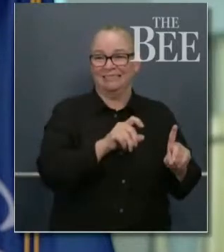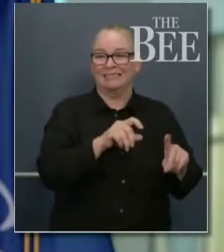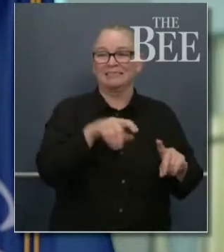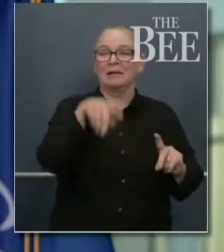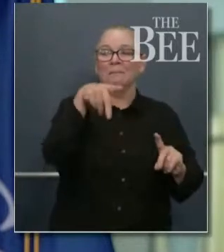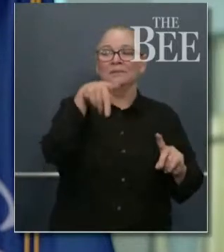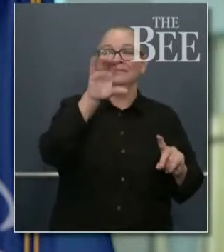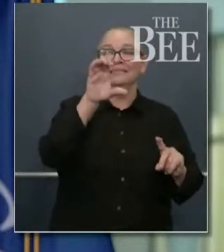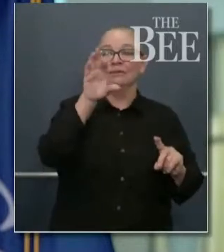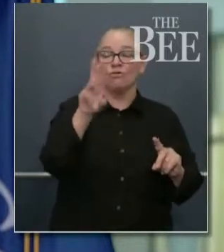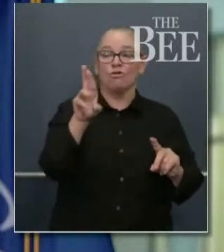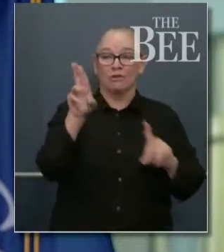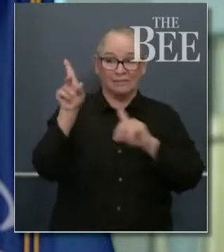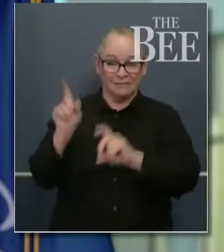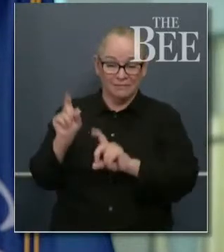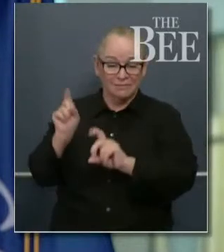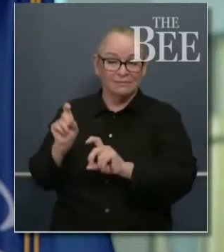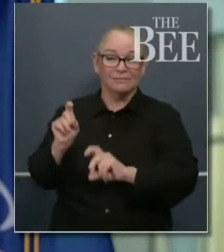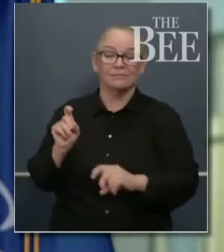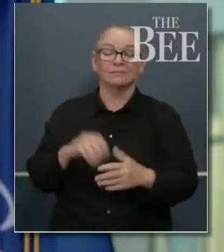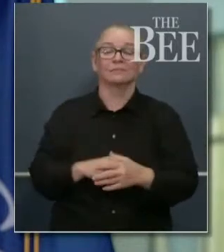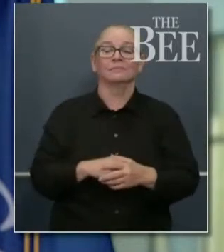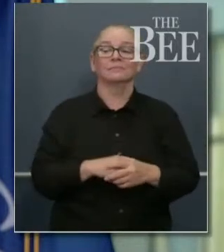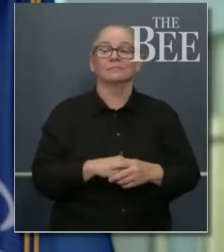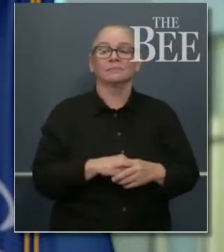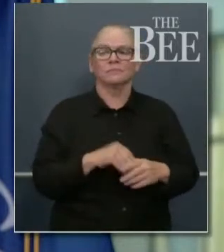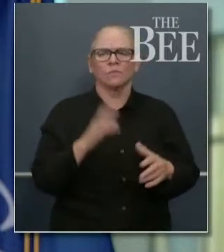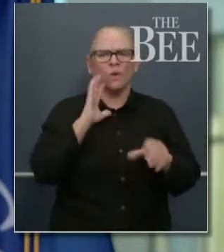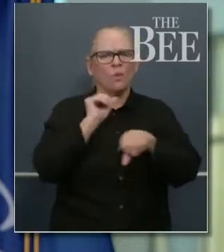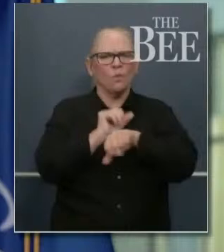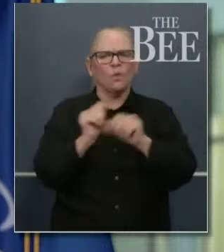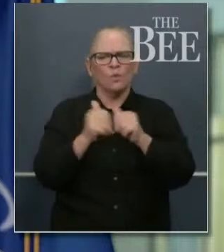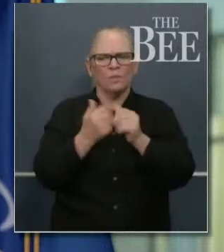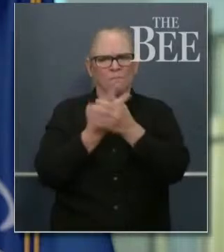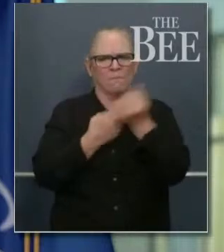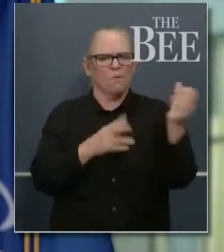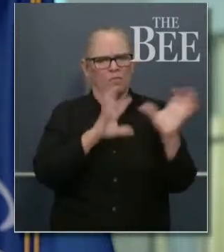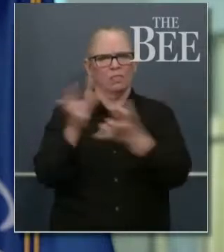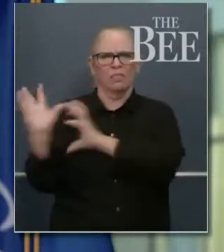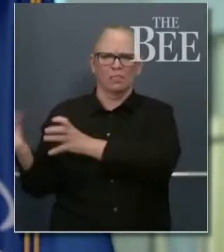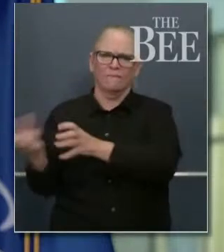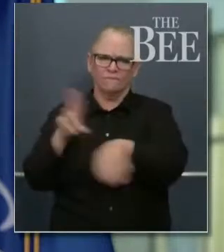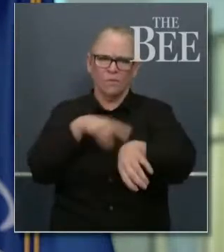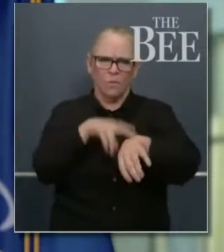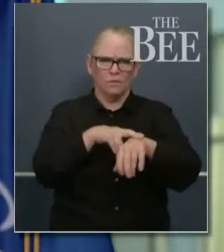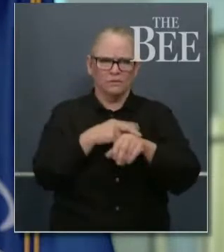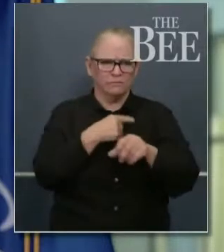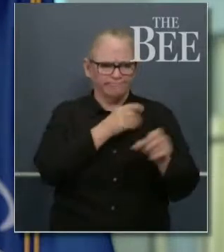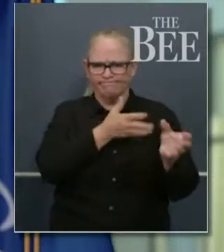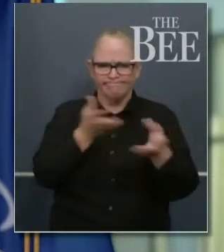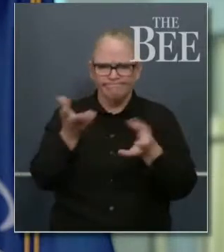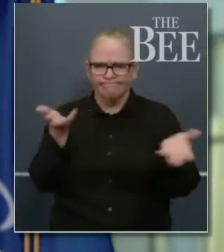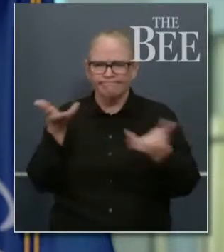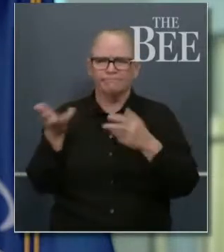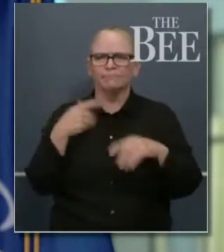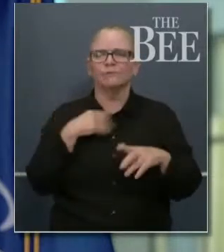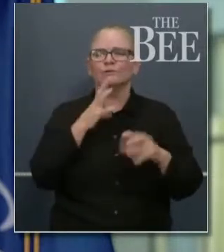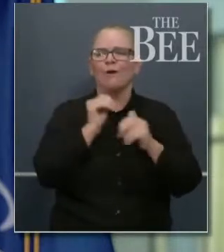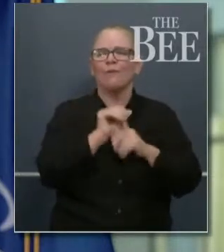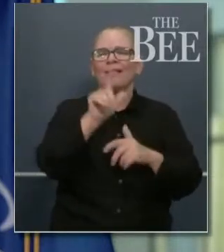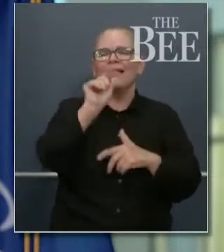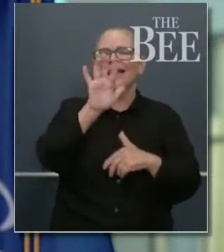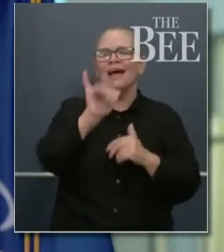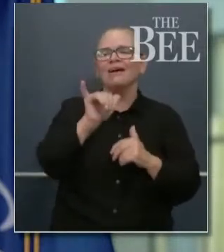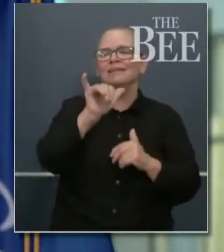working with the not only NC2A, but with Pac-12 in this space. I talked to Larry Scott about 2 hours